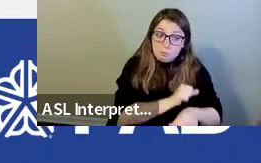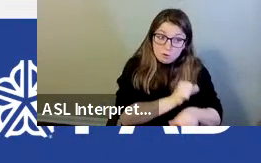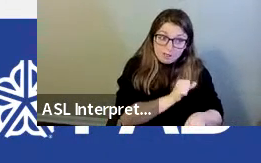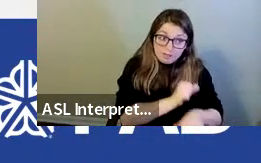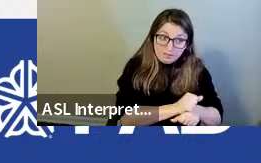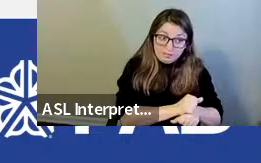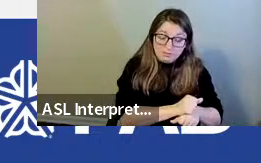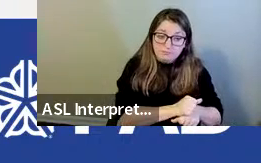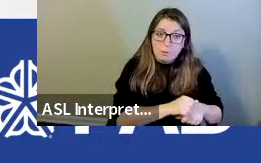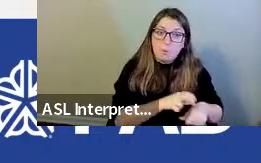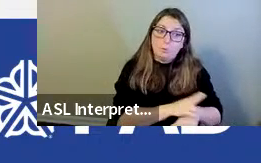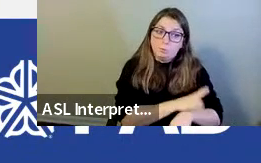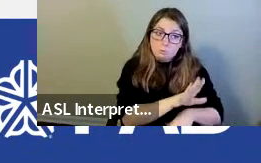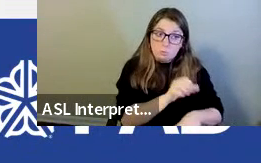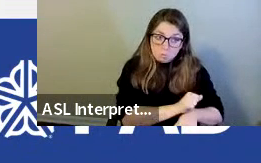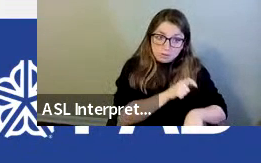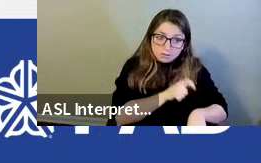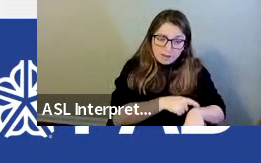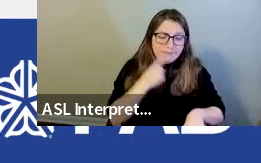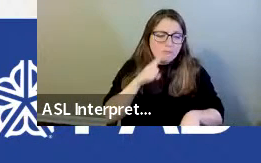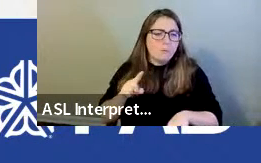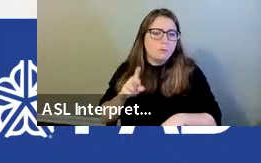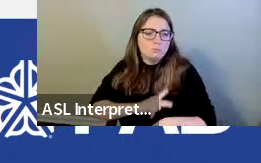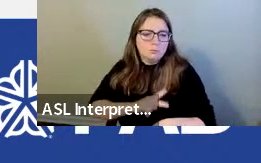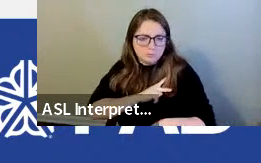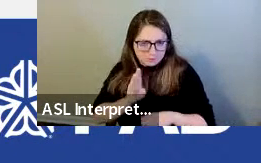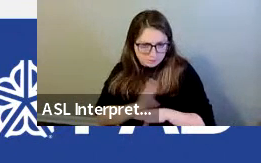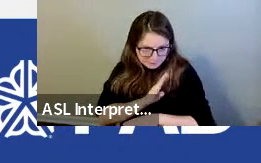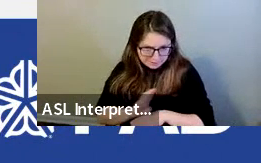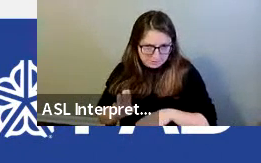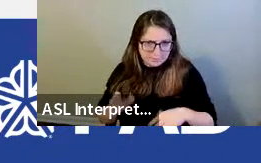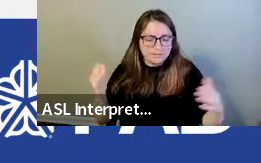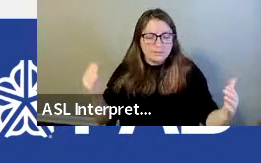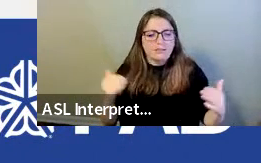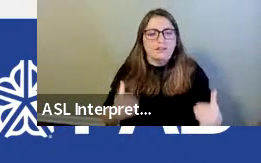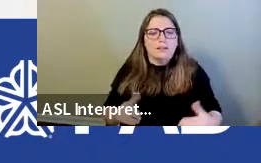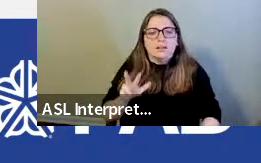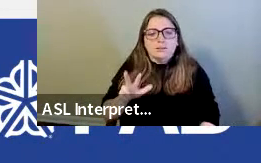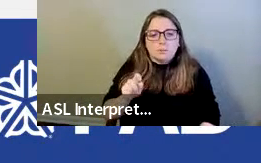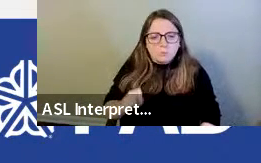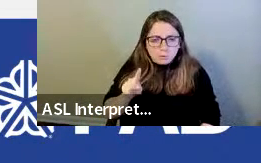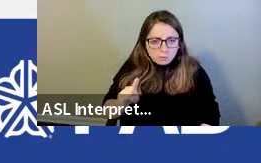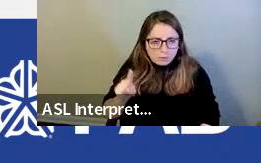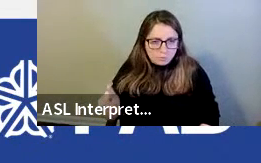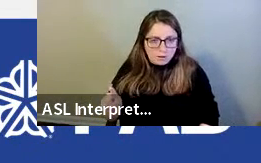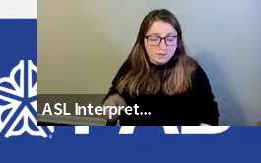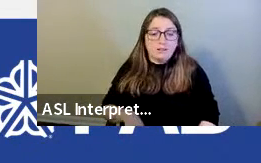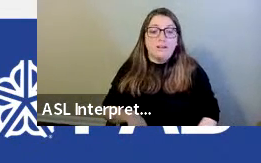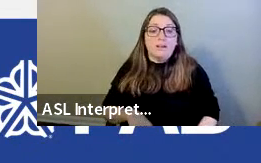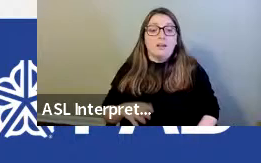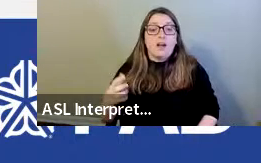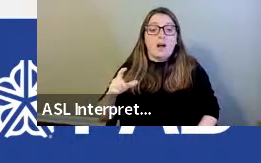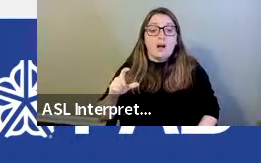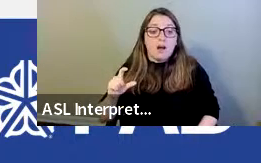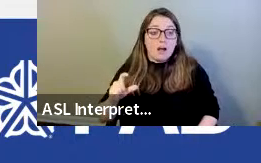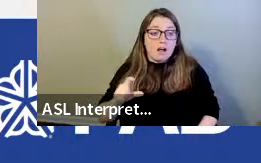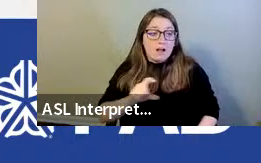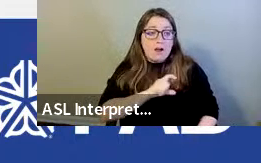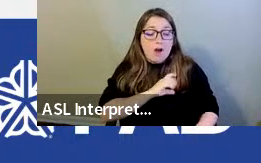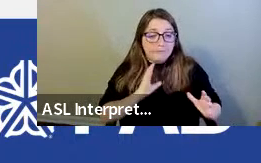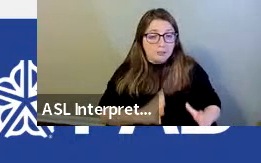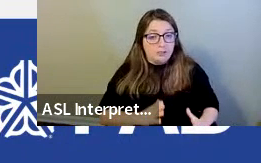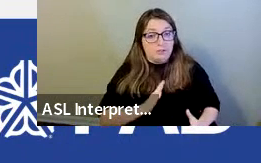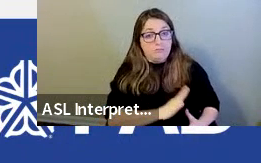business, or 3.11, using officer resources in pursuit of private or civil business. So